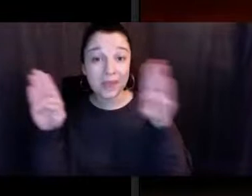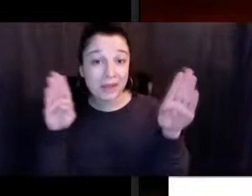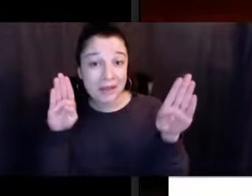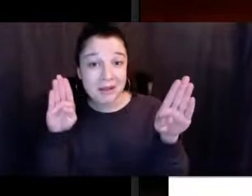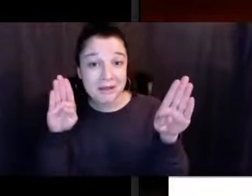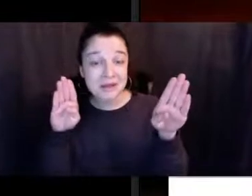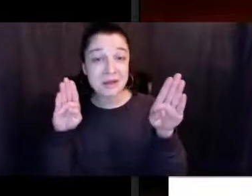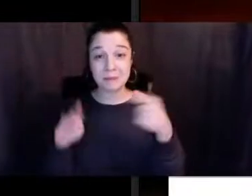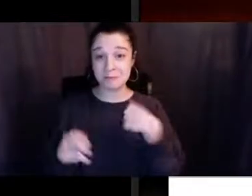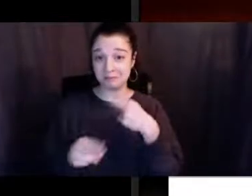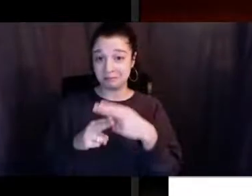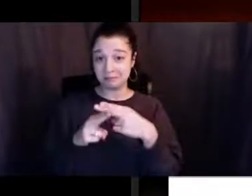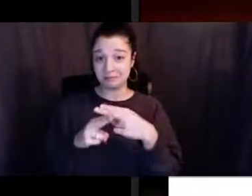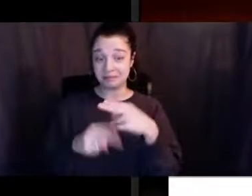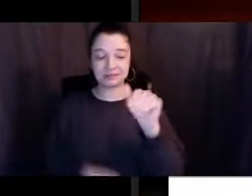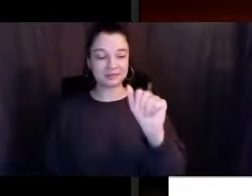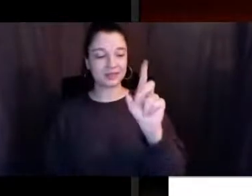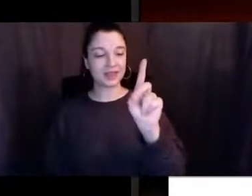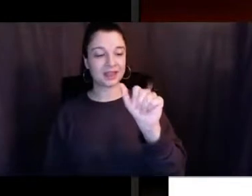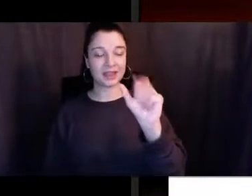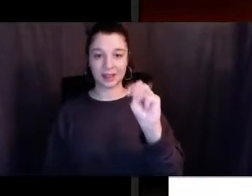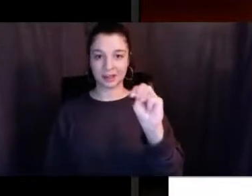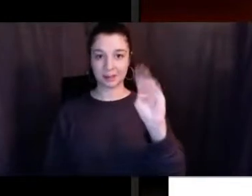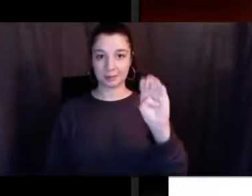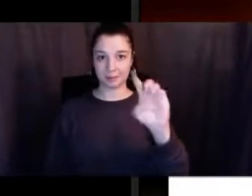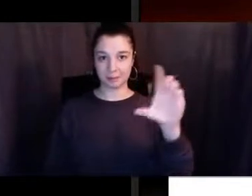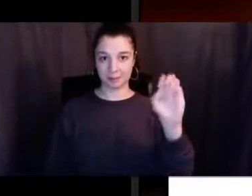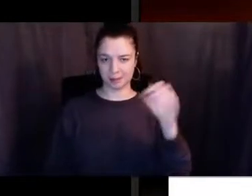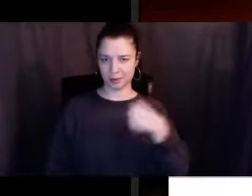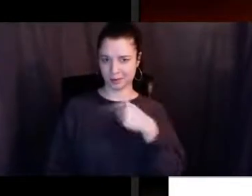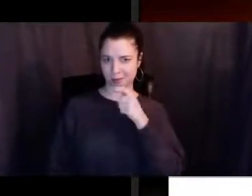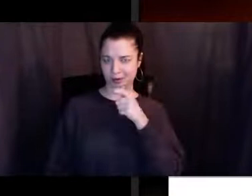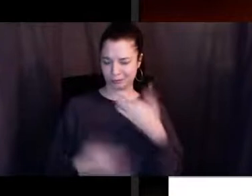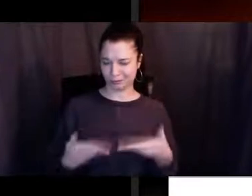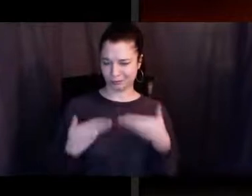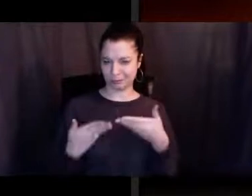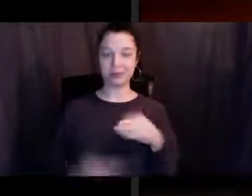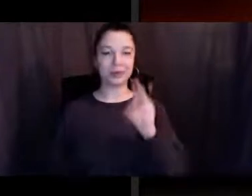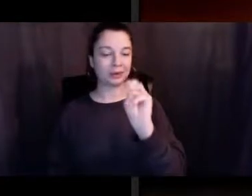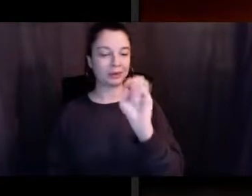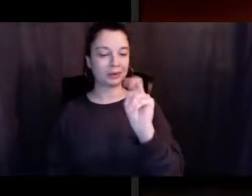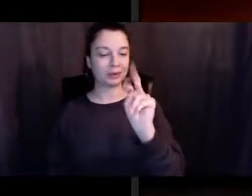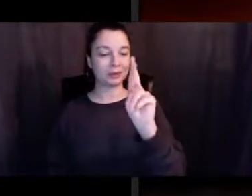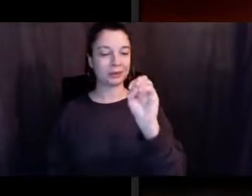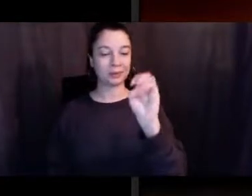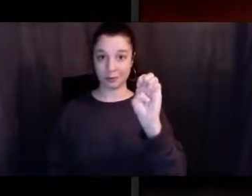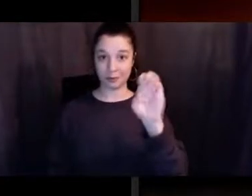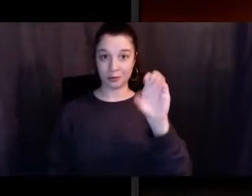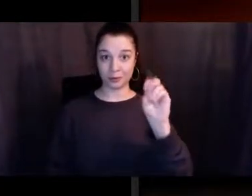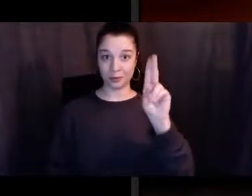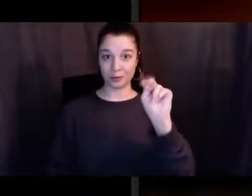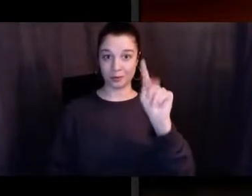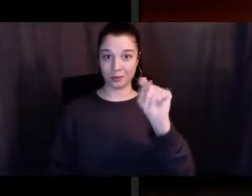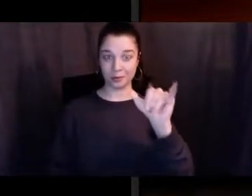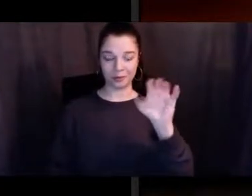Well, hello, kids. My name is Adam Bello. I'm the Monroe County Executive. I am so glad to be joining you today to share a story